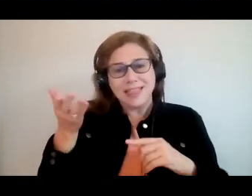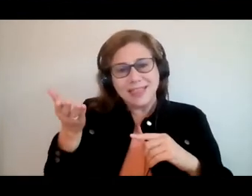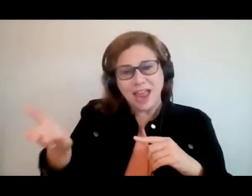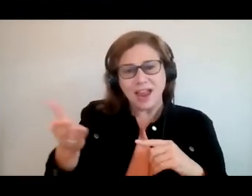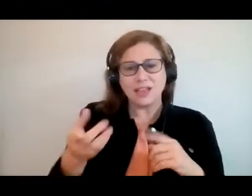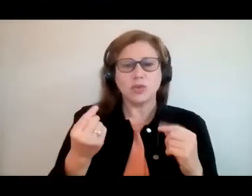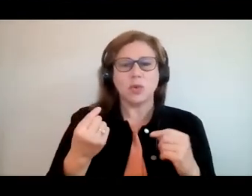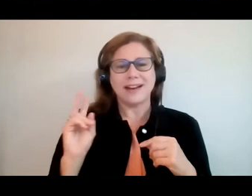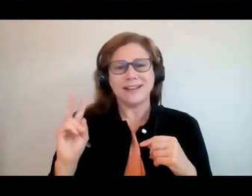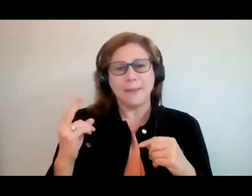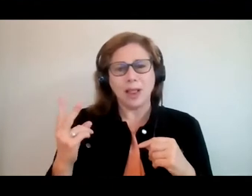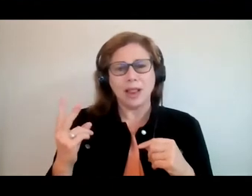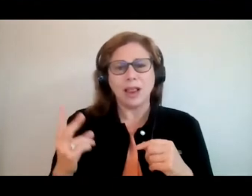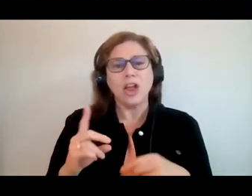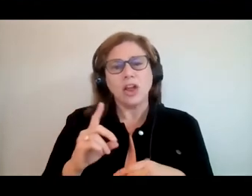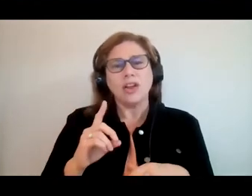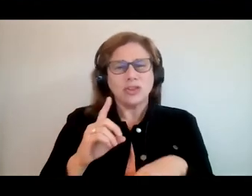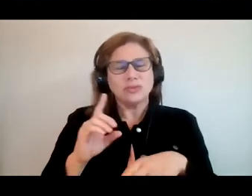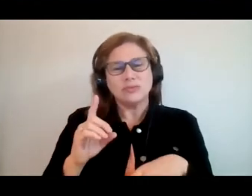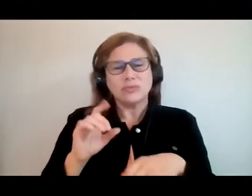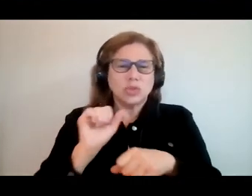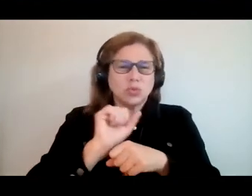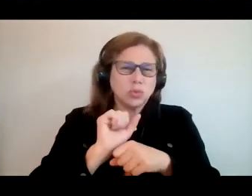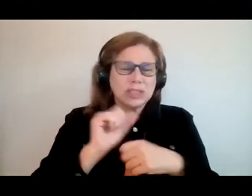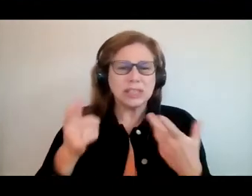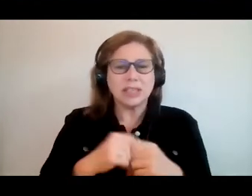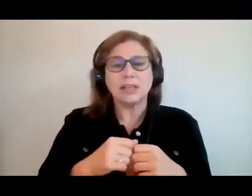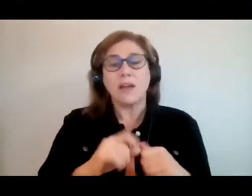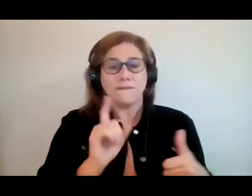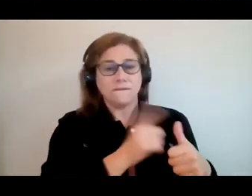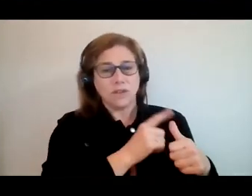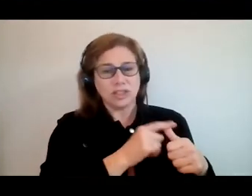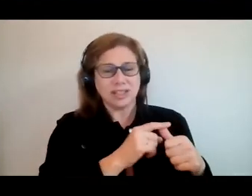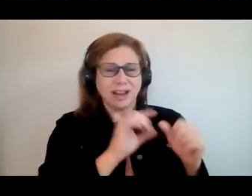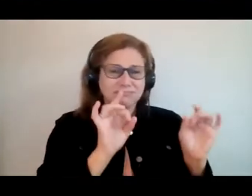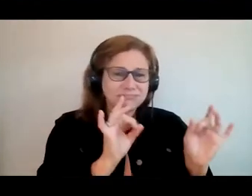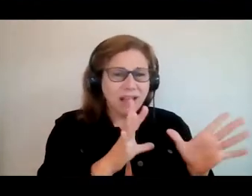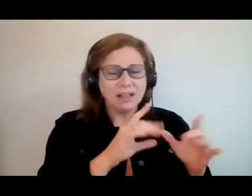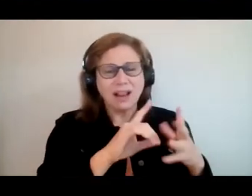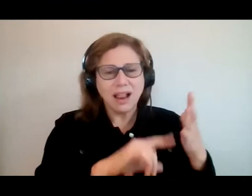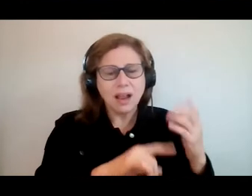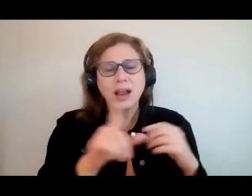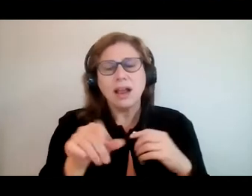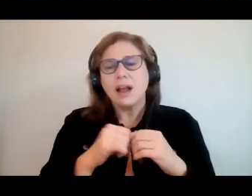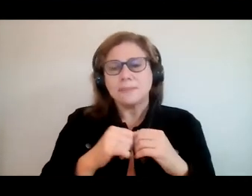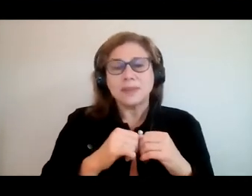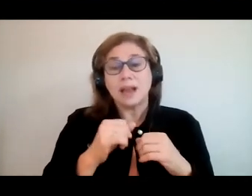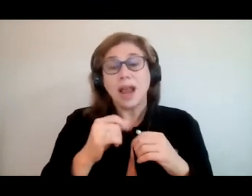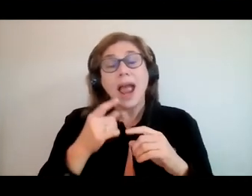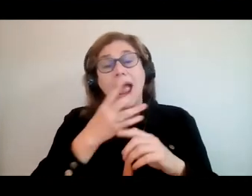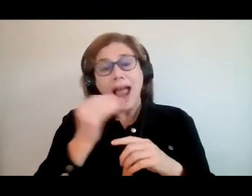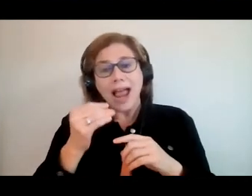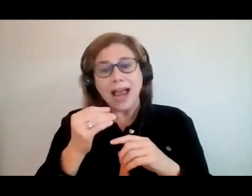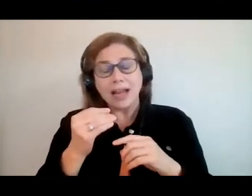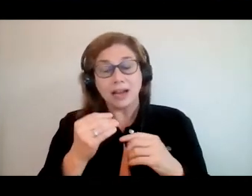of violent curiosity and scandal that we see produced about Tipton. But the other is it's an endpoint for many trans people to have